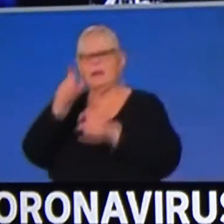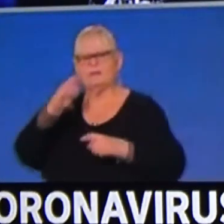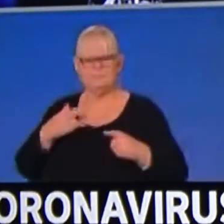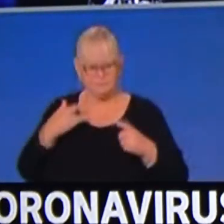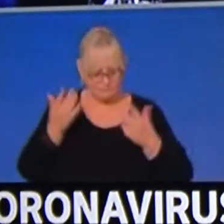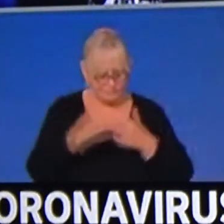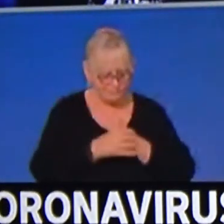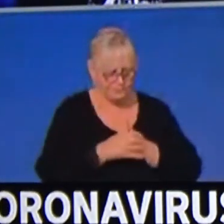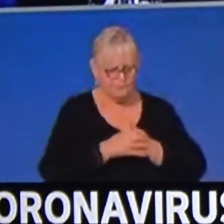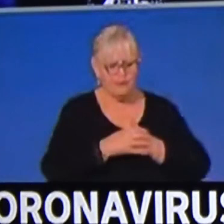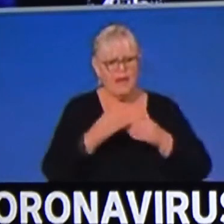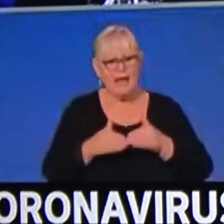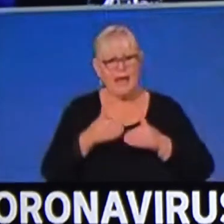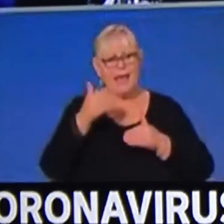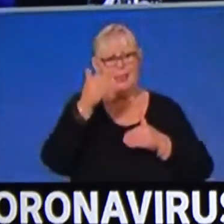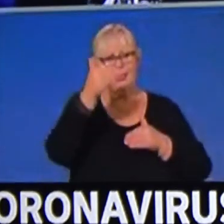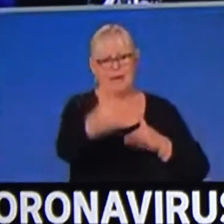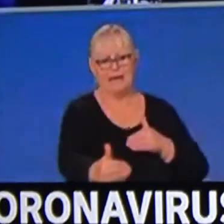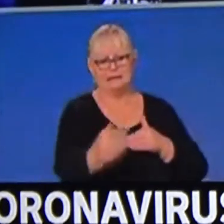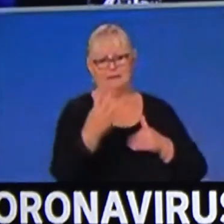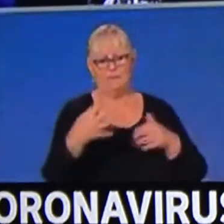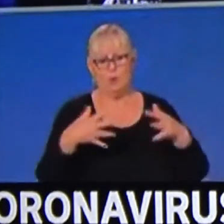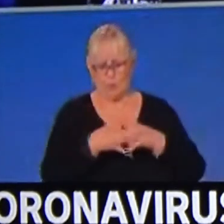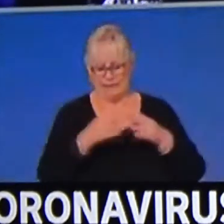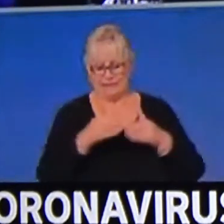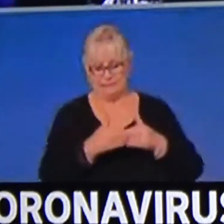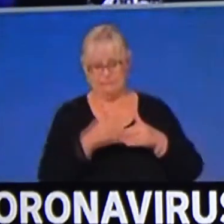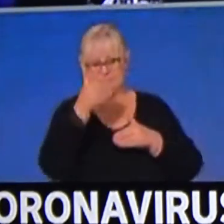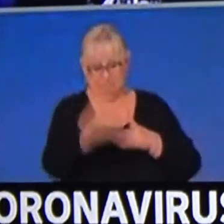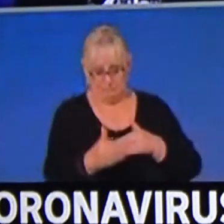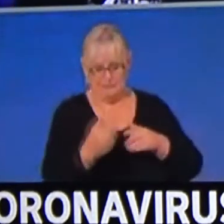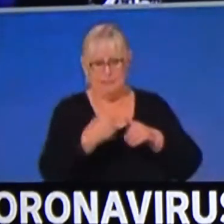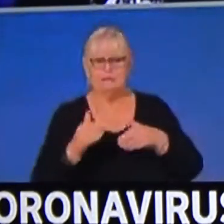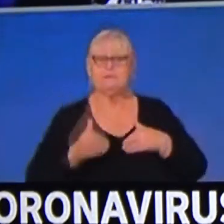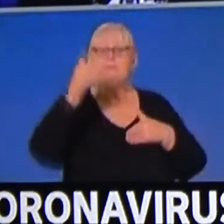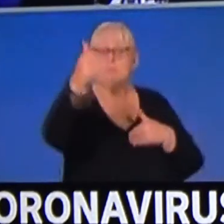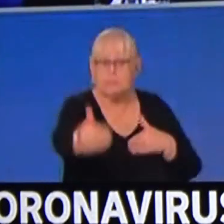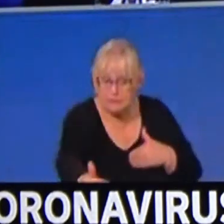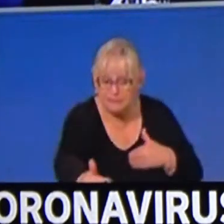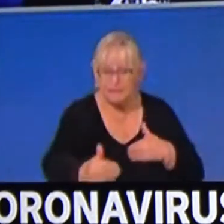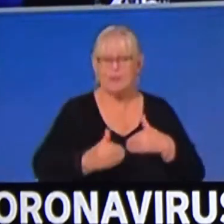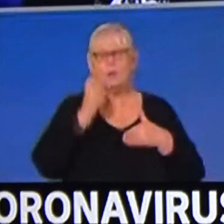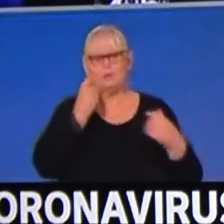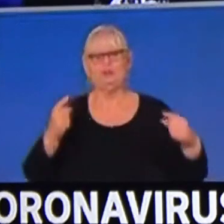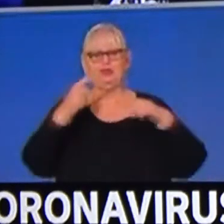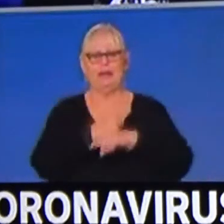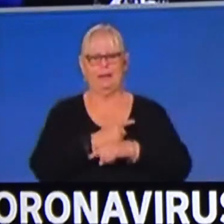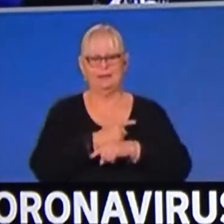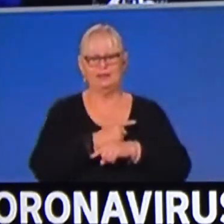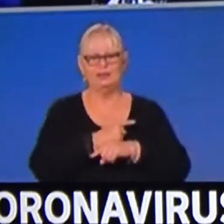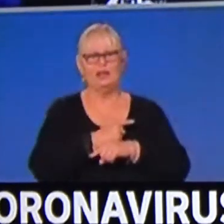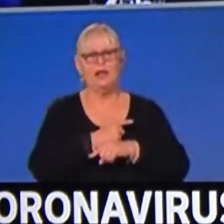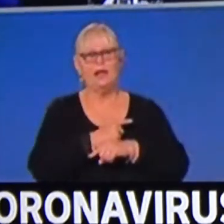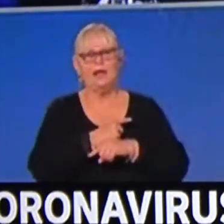seeking over the next 4 weeks and beyond to move to a different phase after that